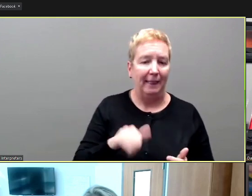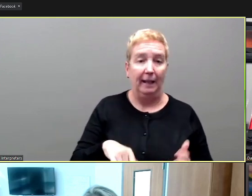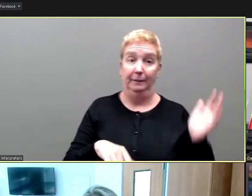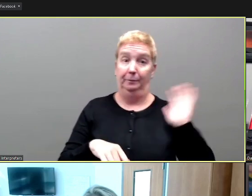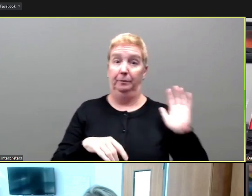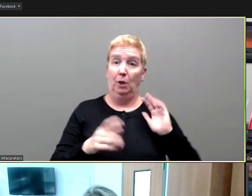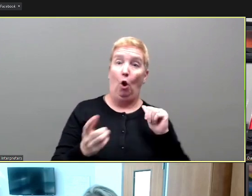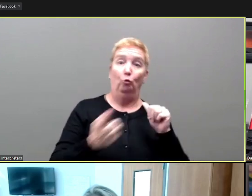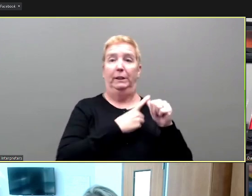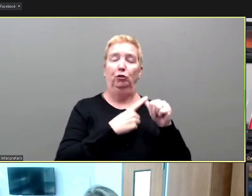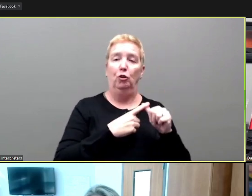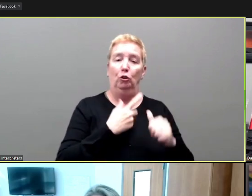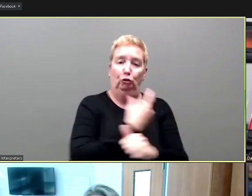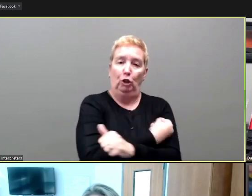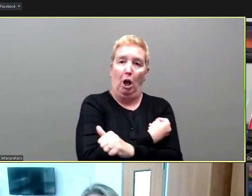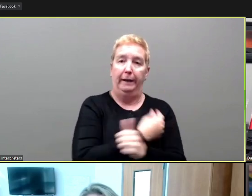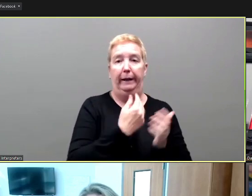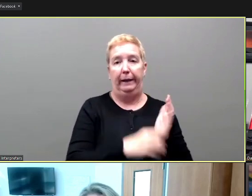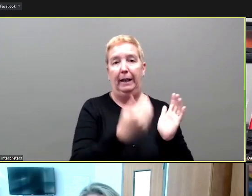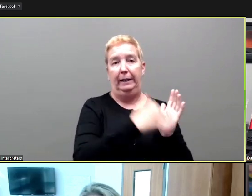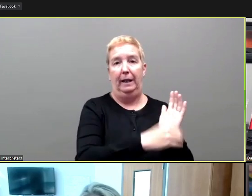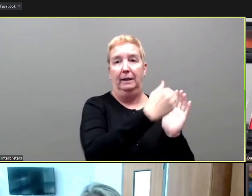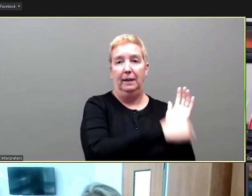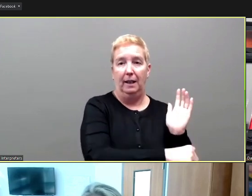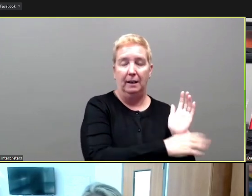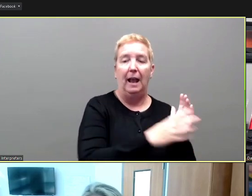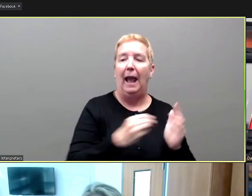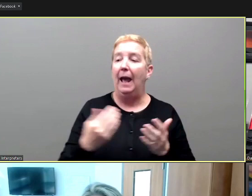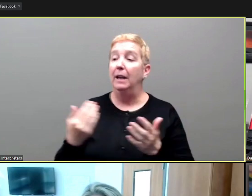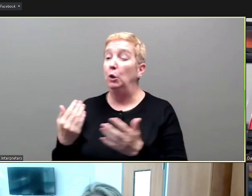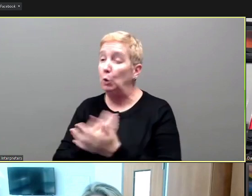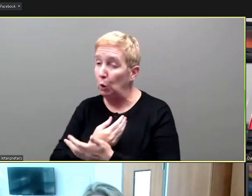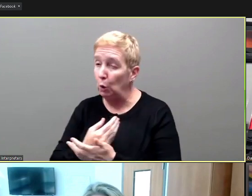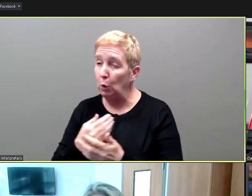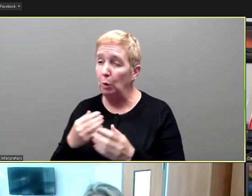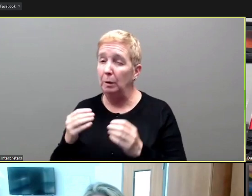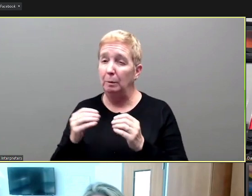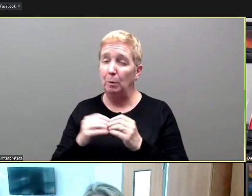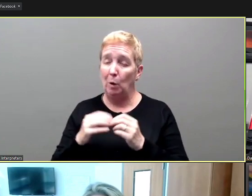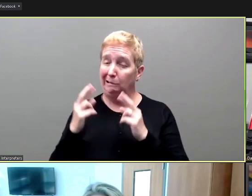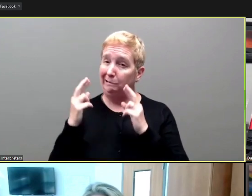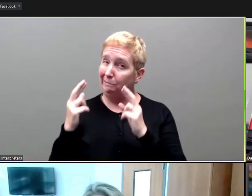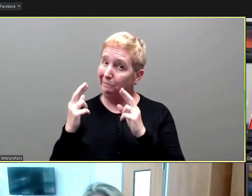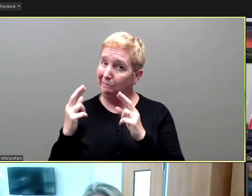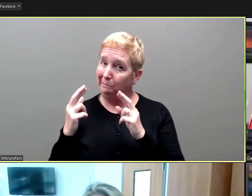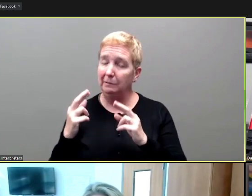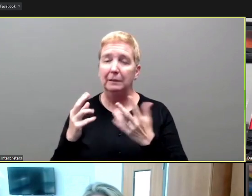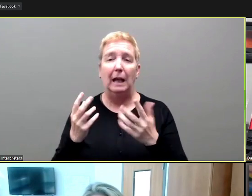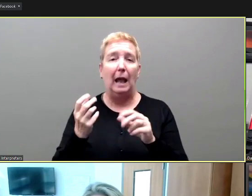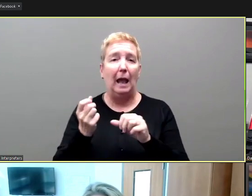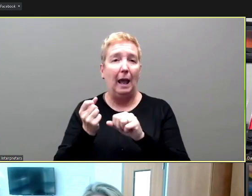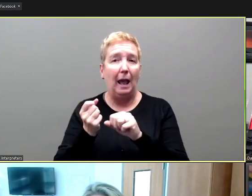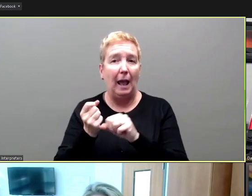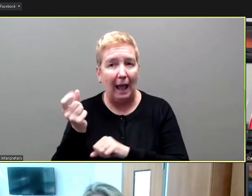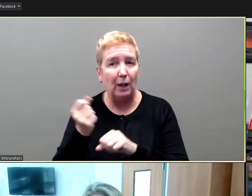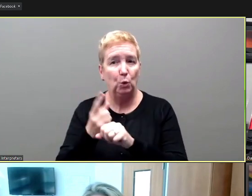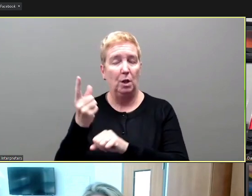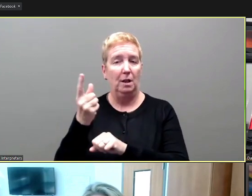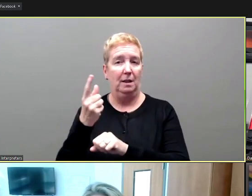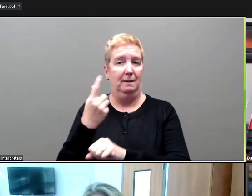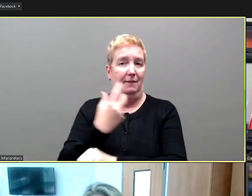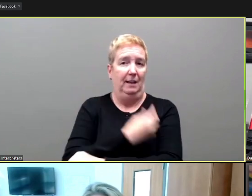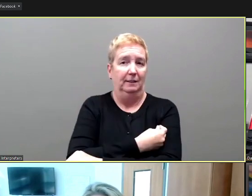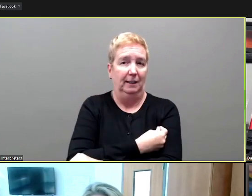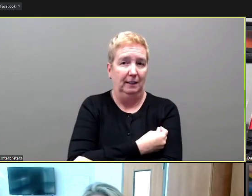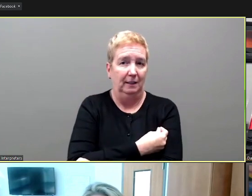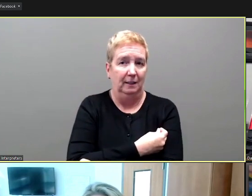it, and a new, hopefully, maybe we can get by with an annual vaccine. Although COVID, people are